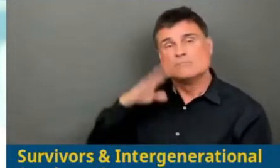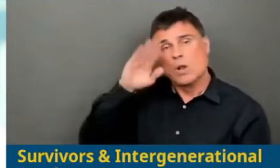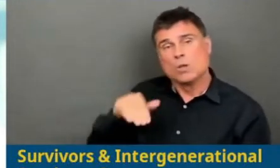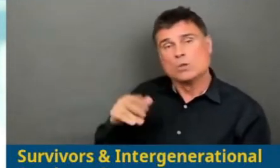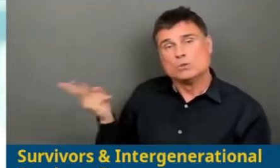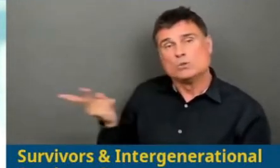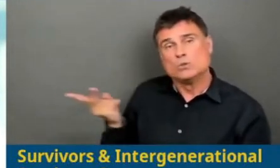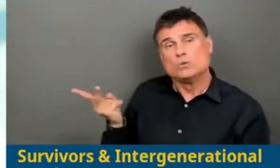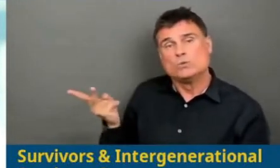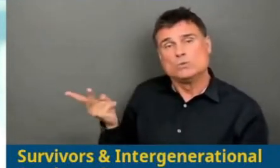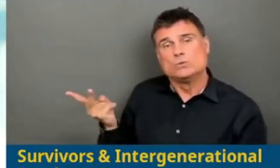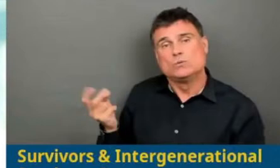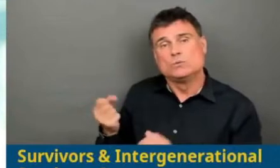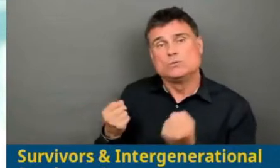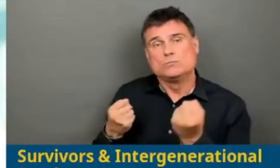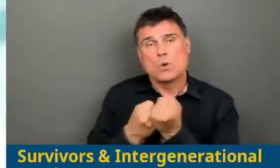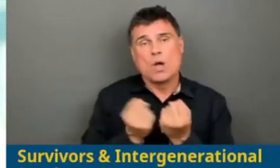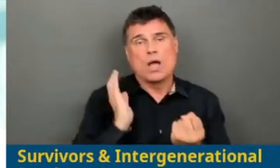hold us accountable.